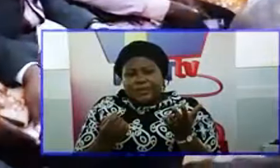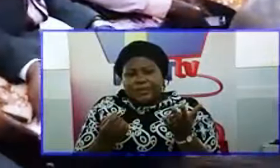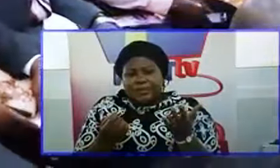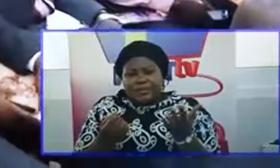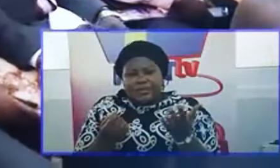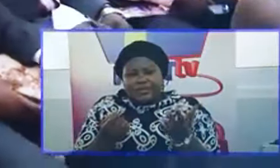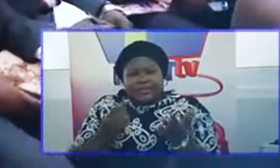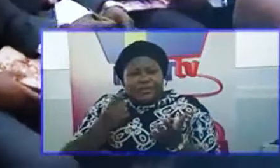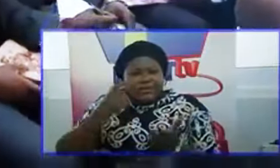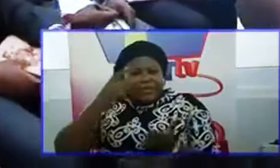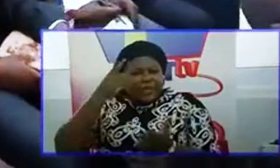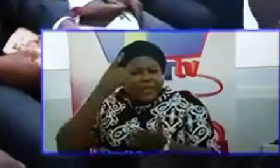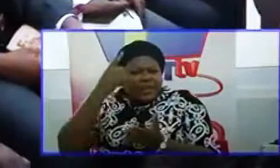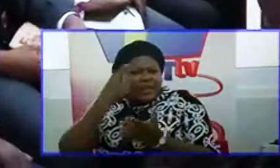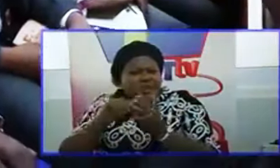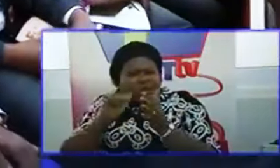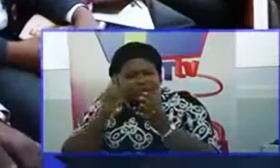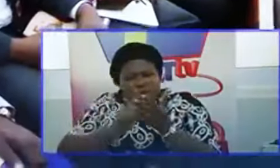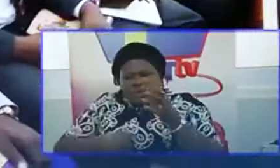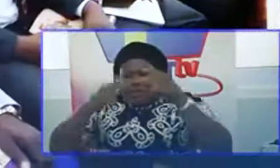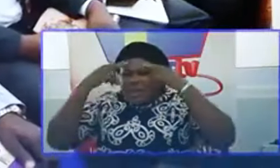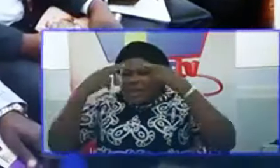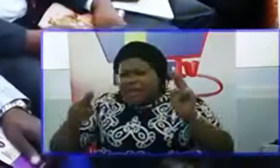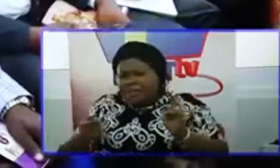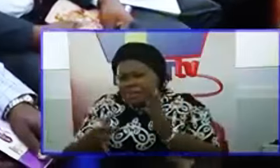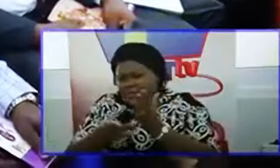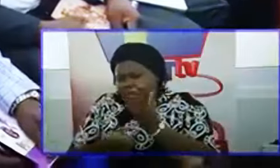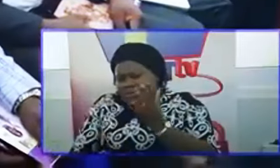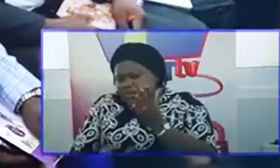What caused the oil to run out